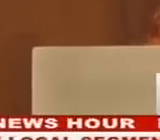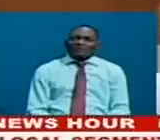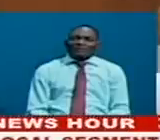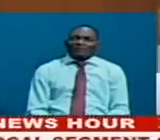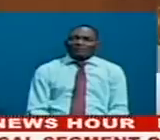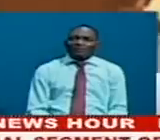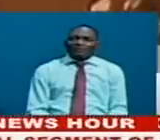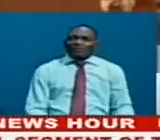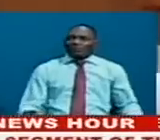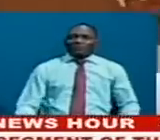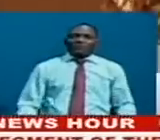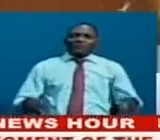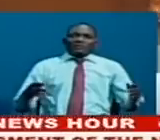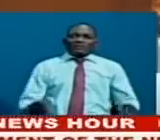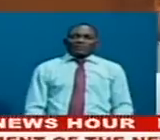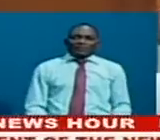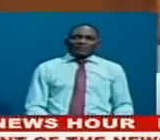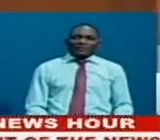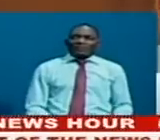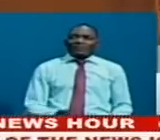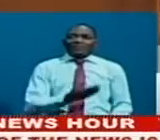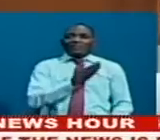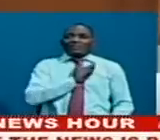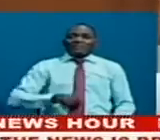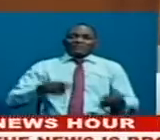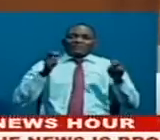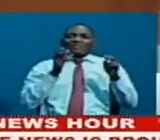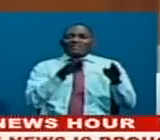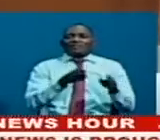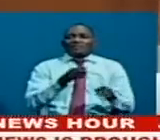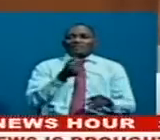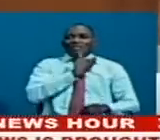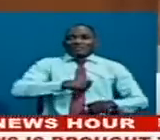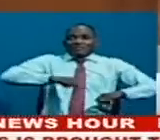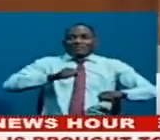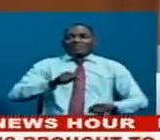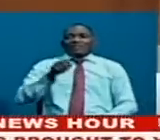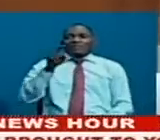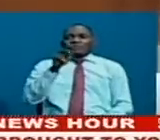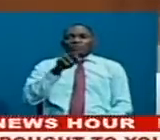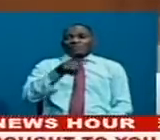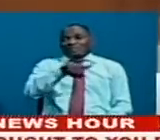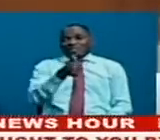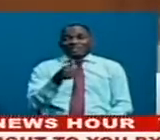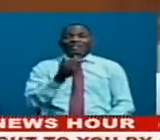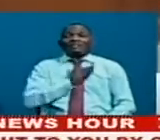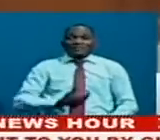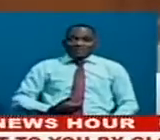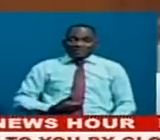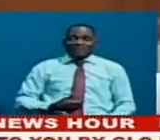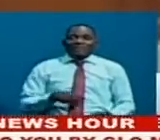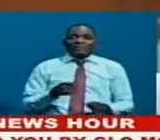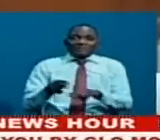We leave chieftaincy matters to Zugruna and the others who are more